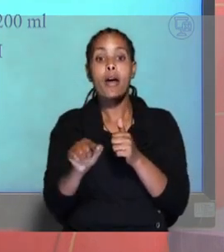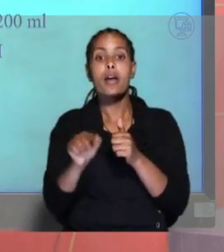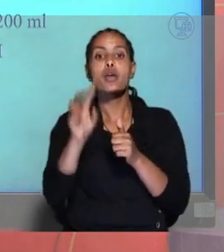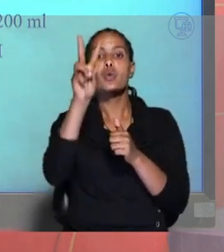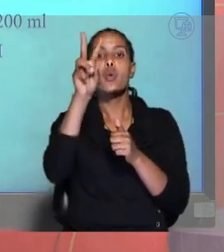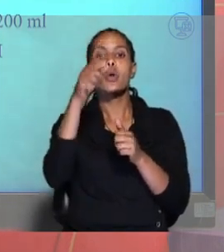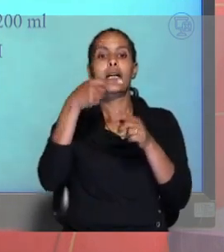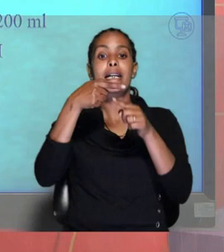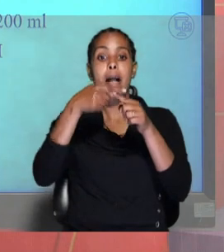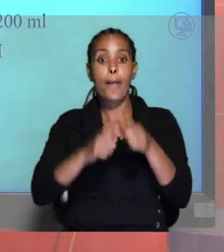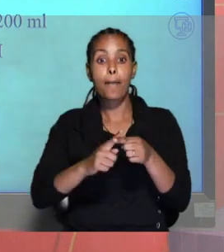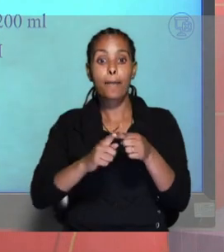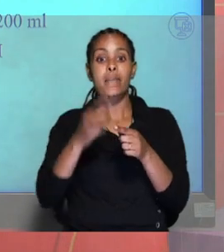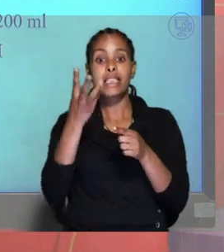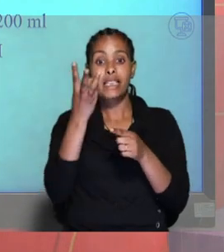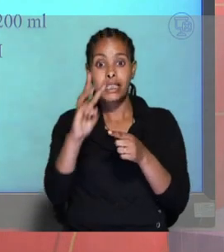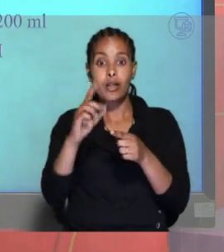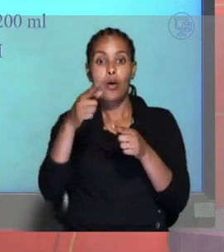16.2 gram,